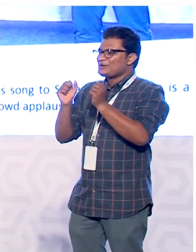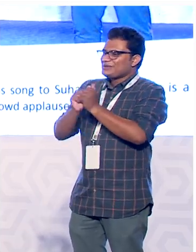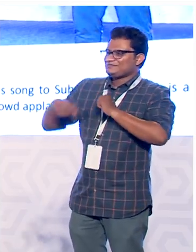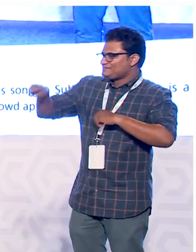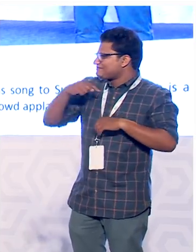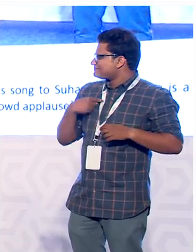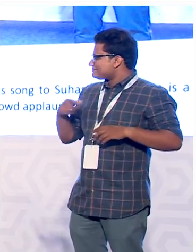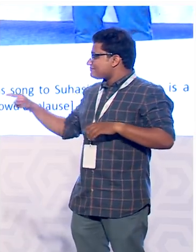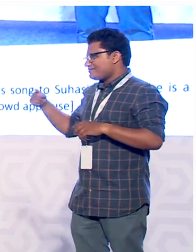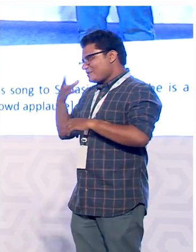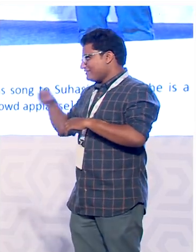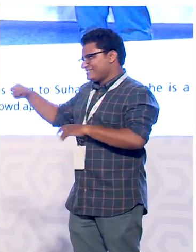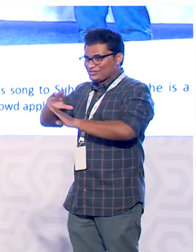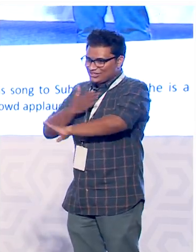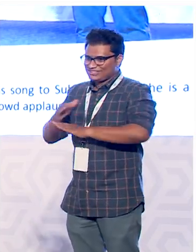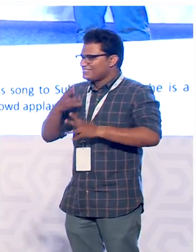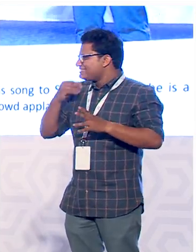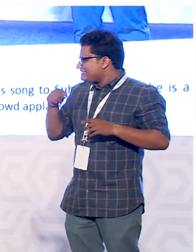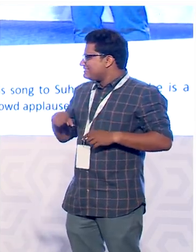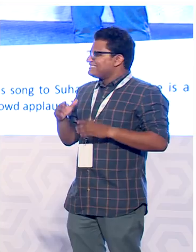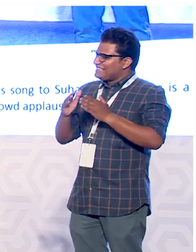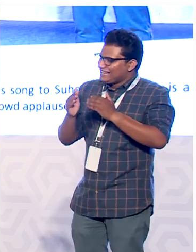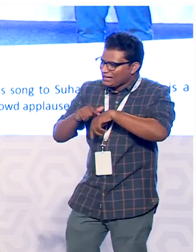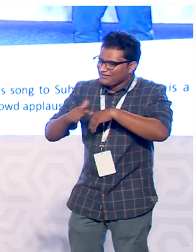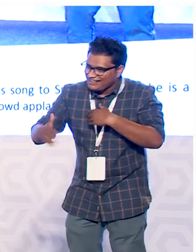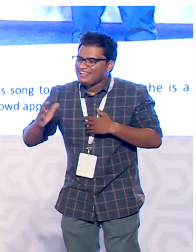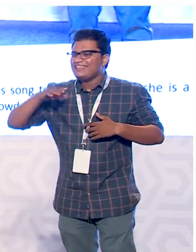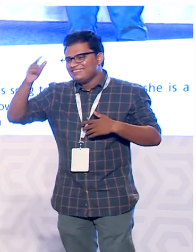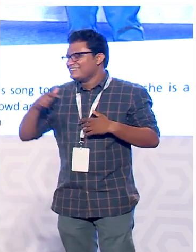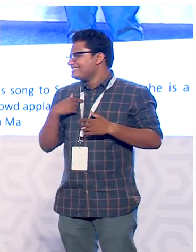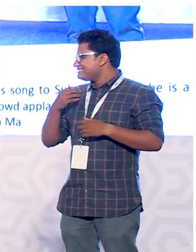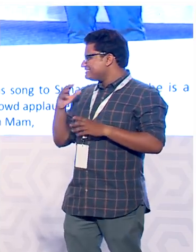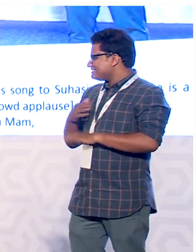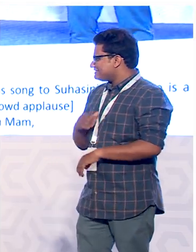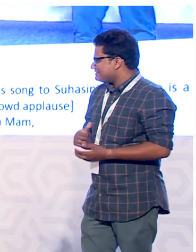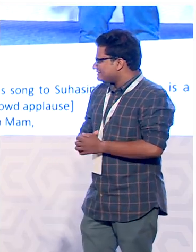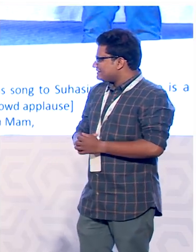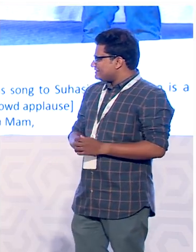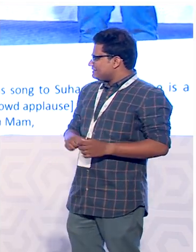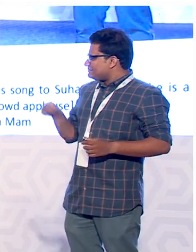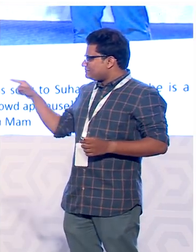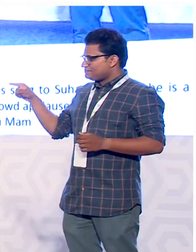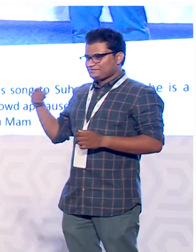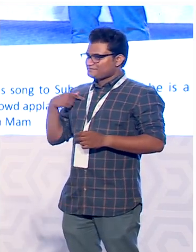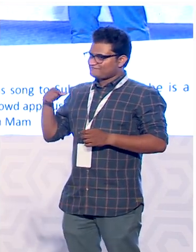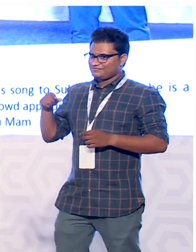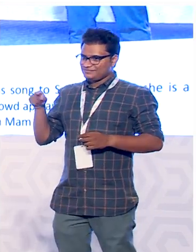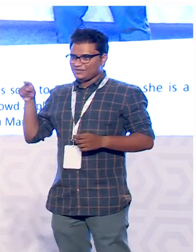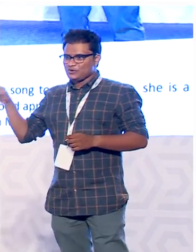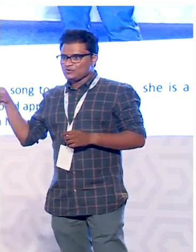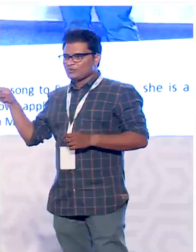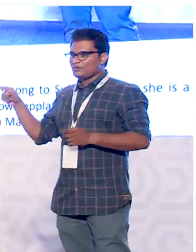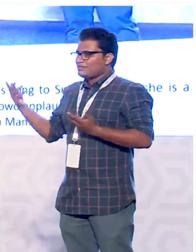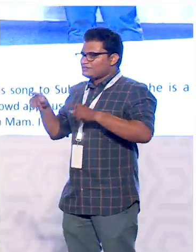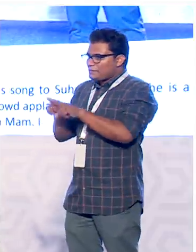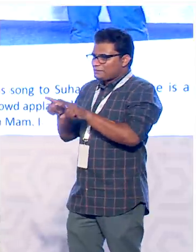beautiful singing by you. So let's give them some breather, okay? Okay. You've been one of the legends of South Indian